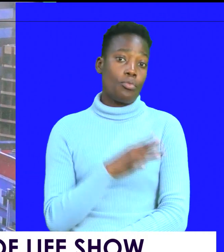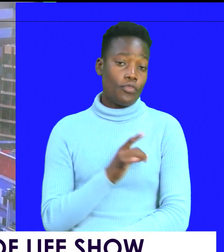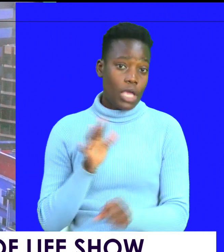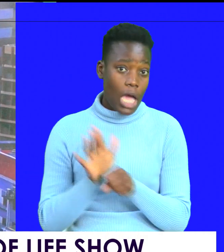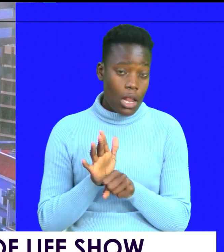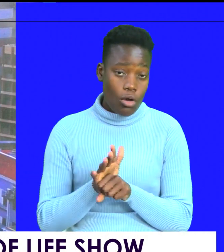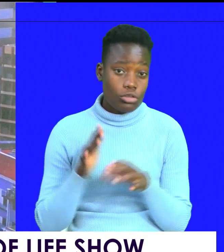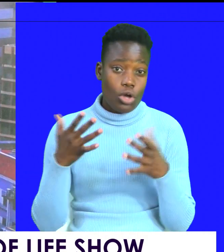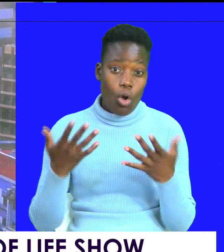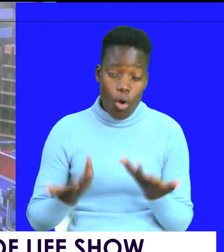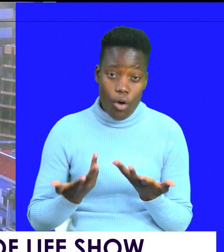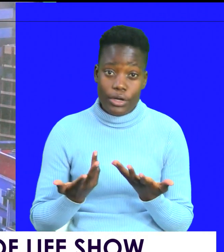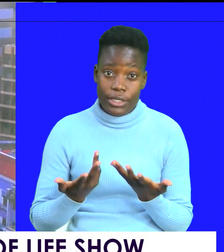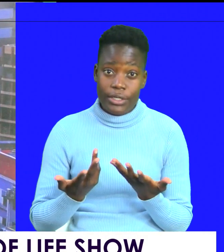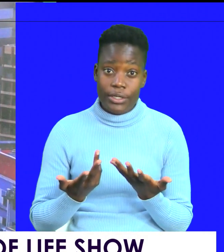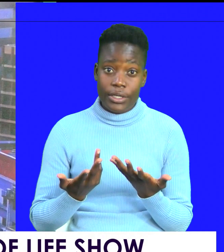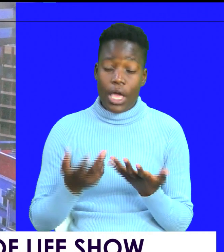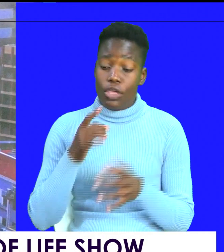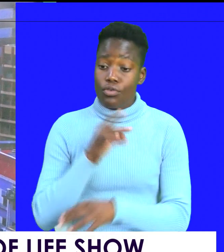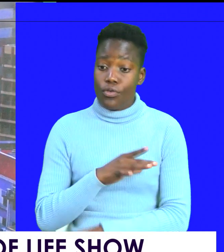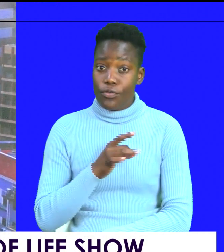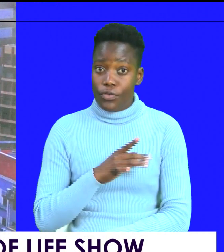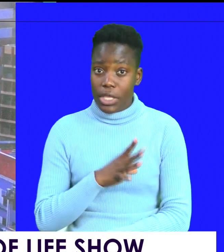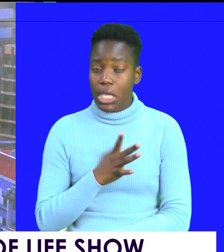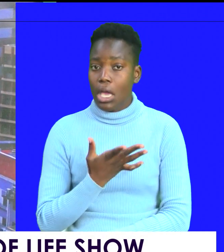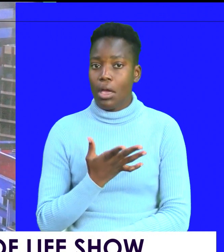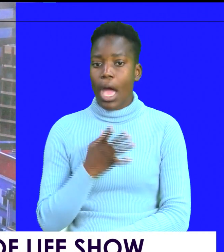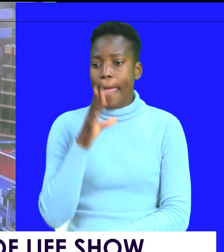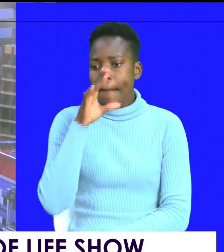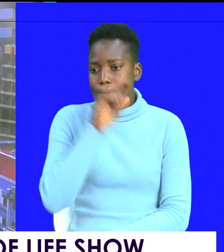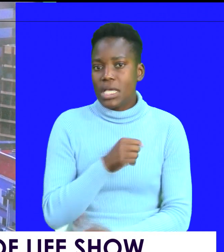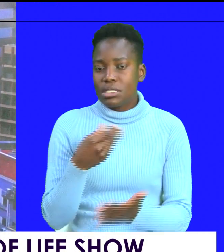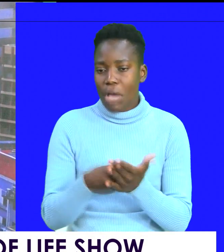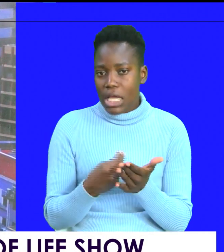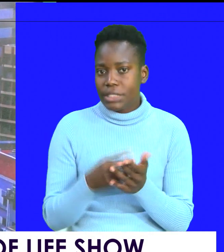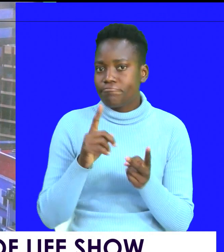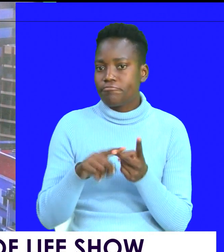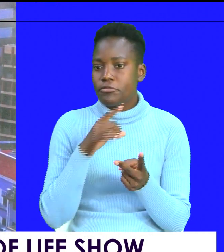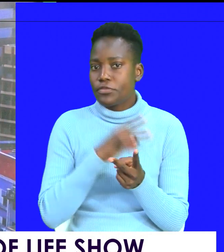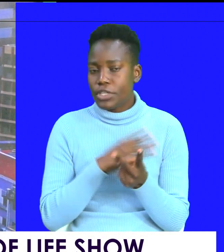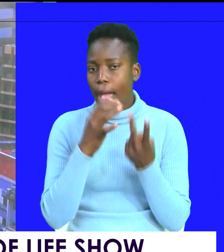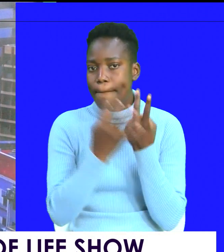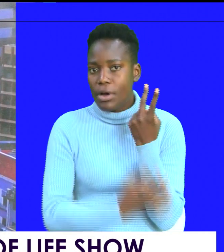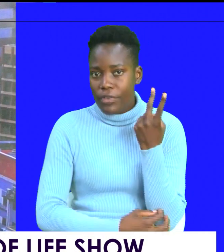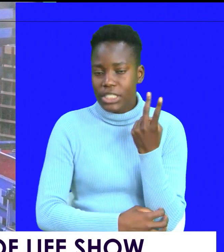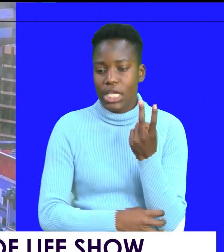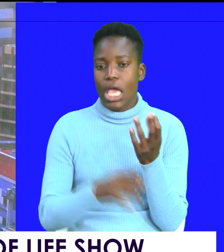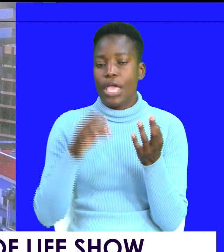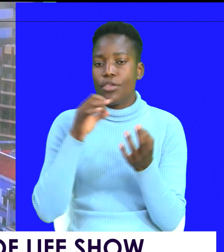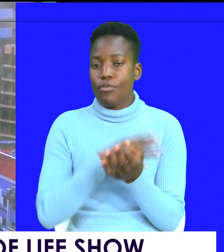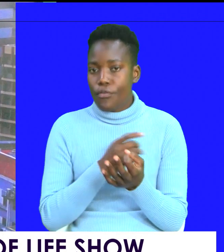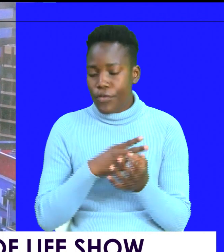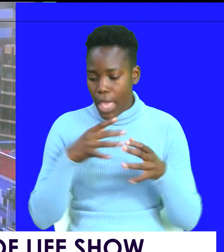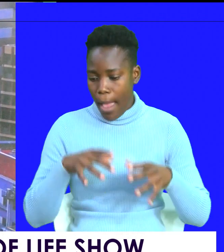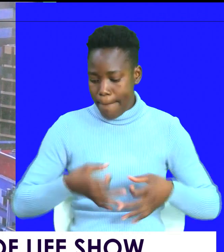You are fearing so much. You fear the lack of cash. You fear poverty. You fear brokenness.